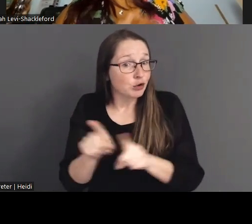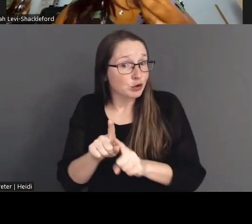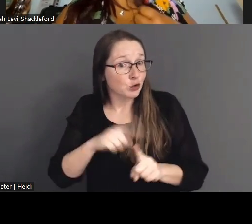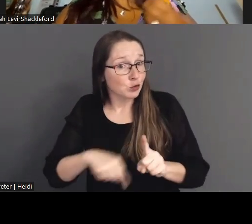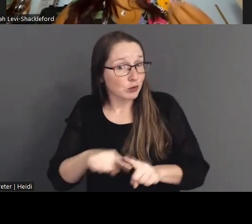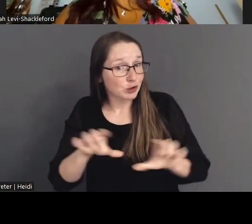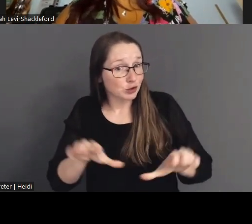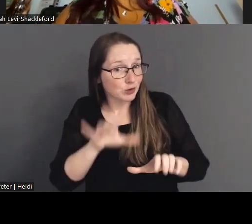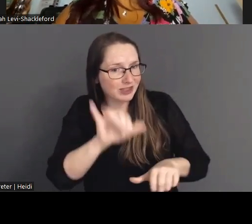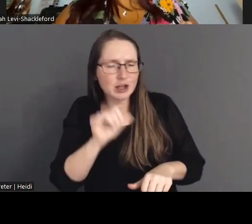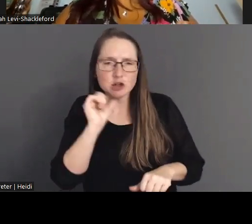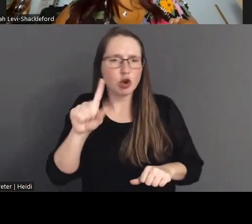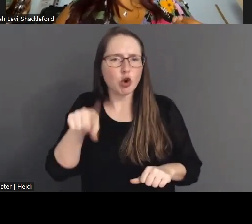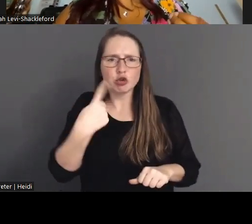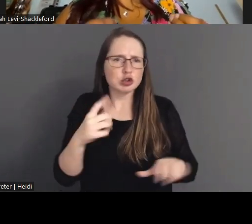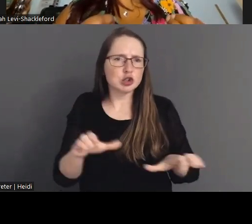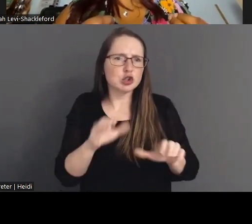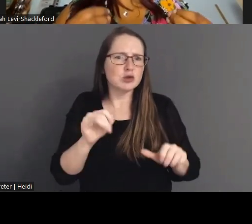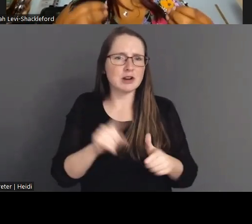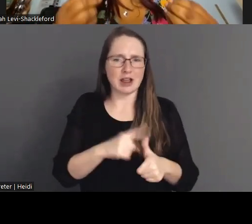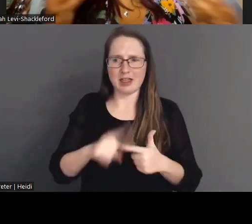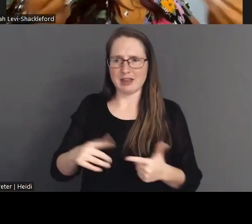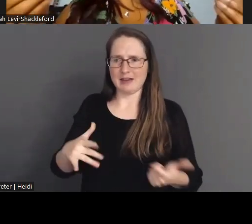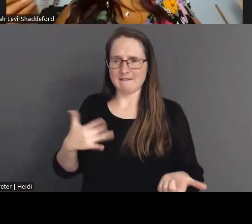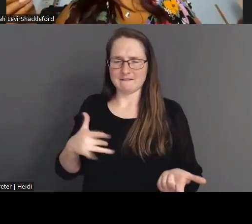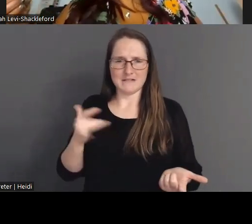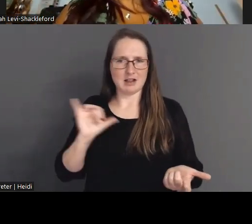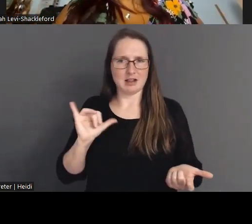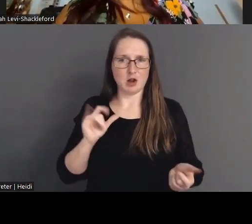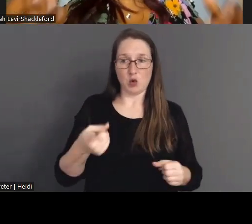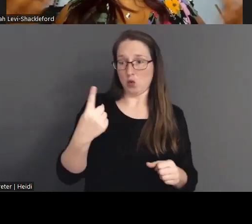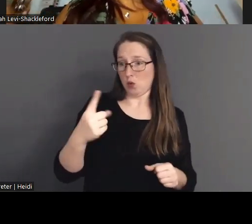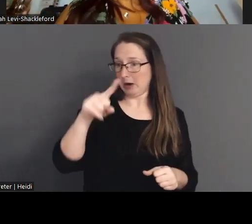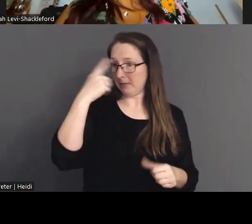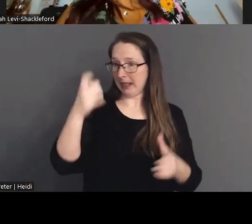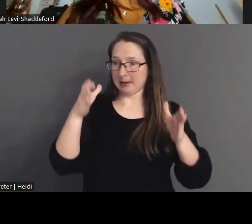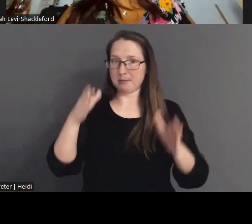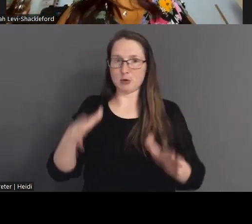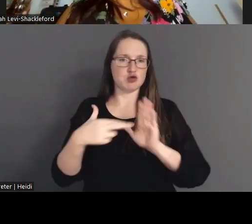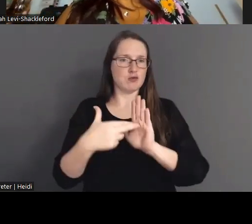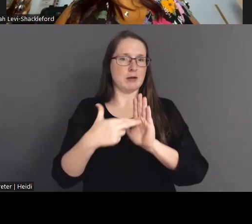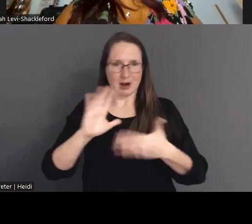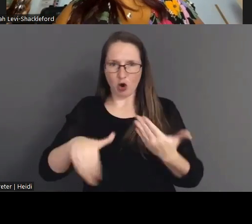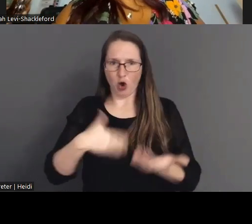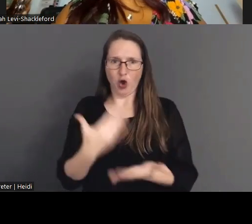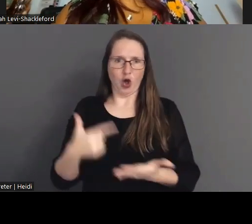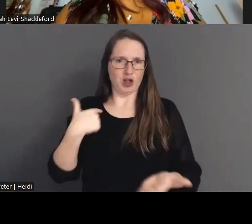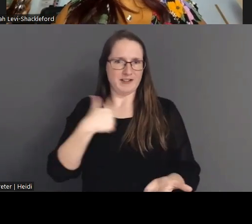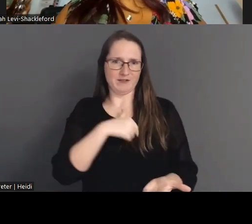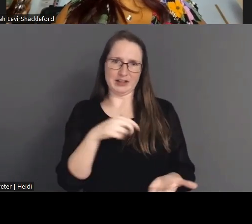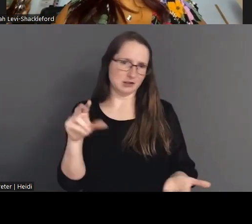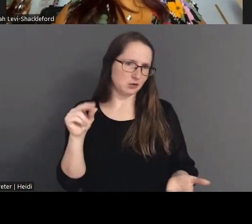that, don't just do that and then feel like one Black person represents all of us.